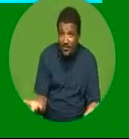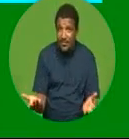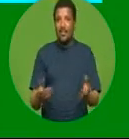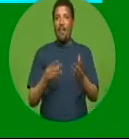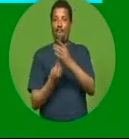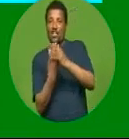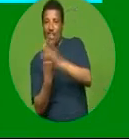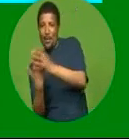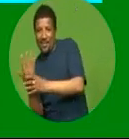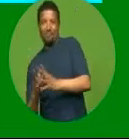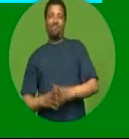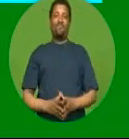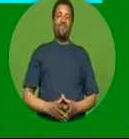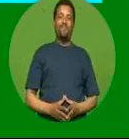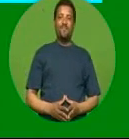vegetables.